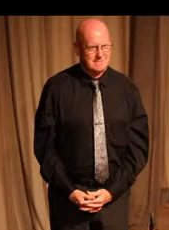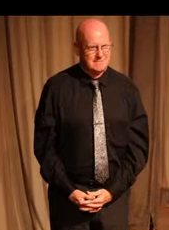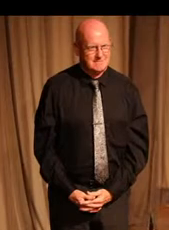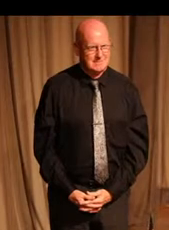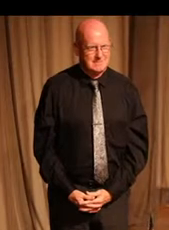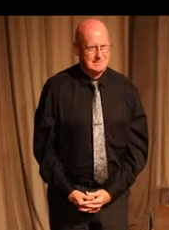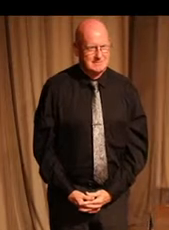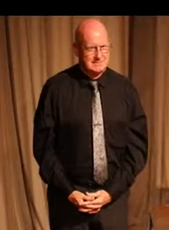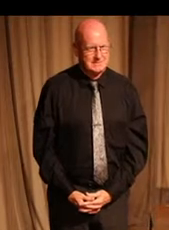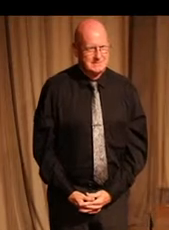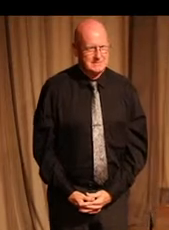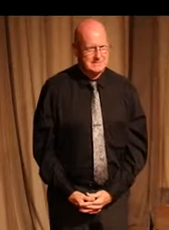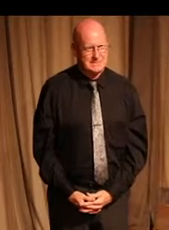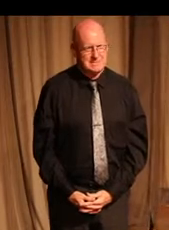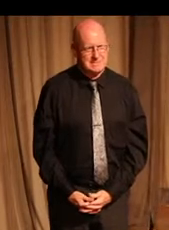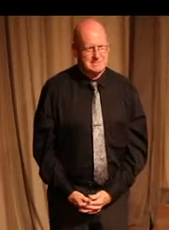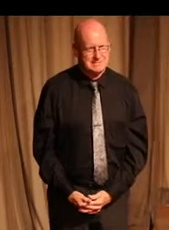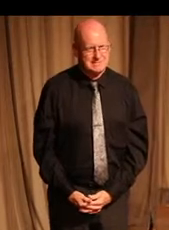une guerre de 300 ans.